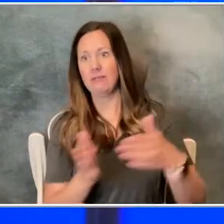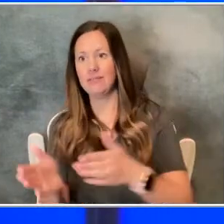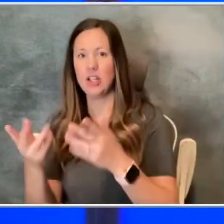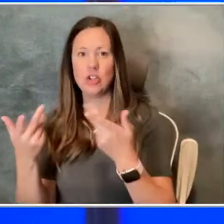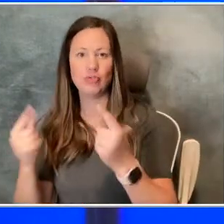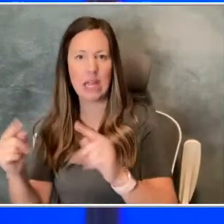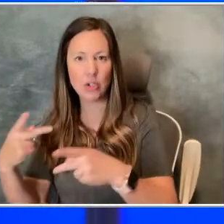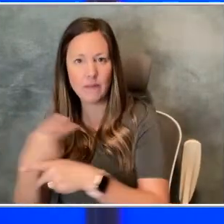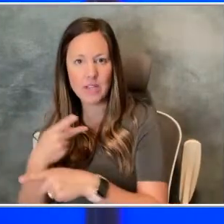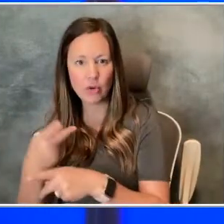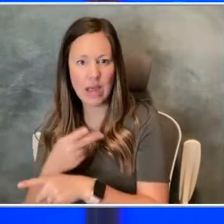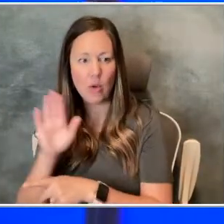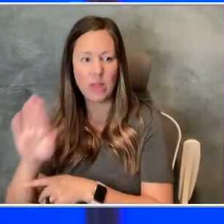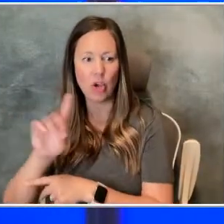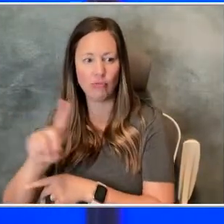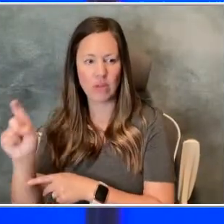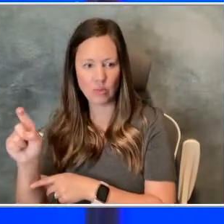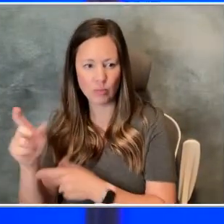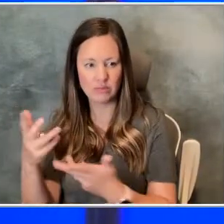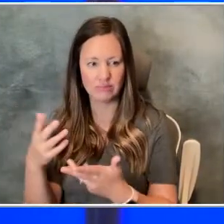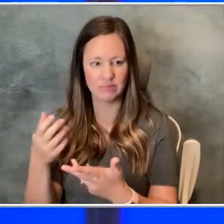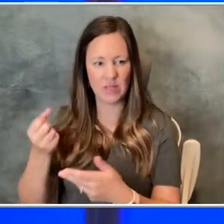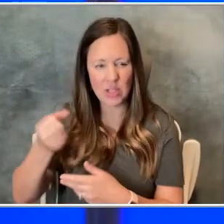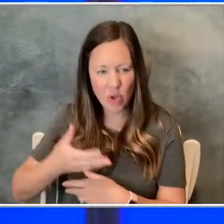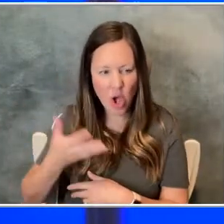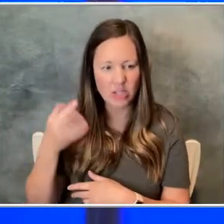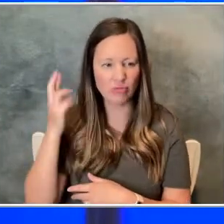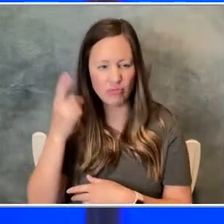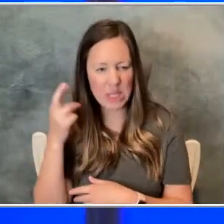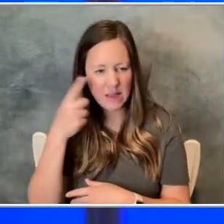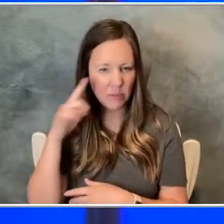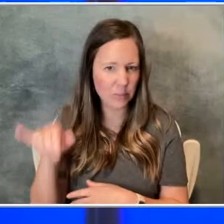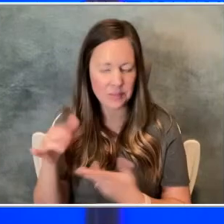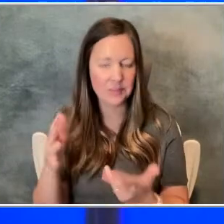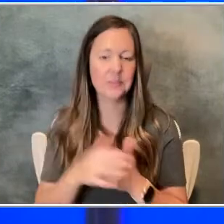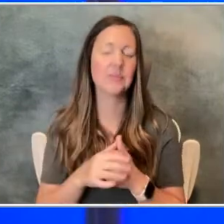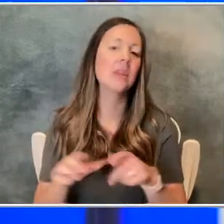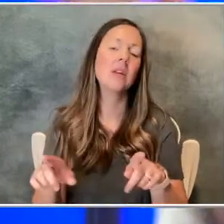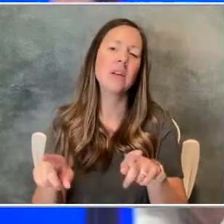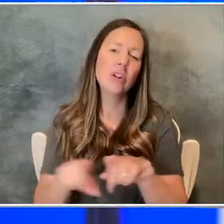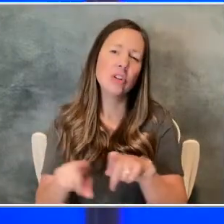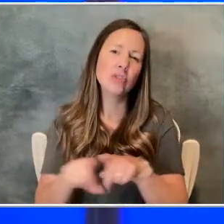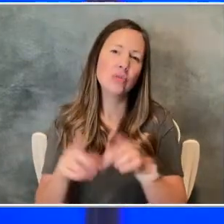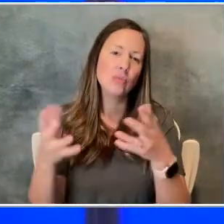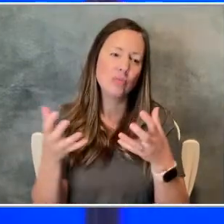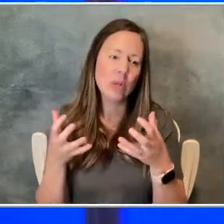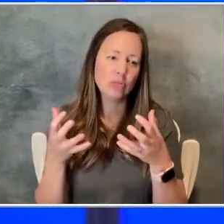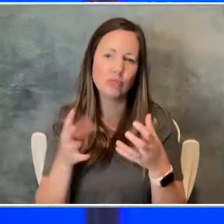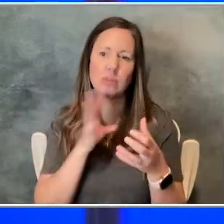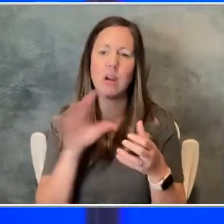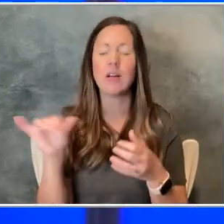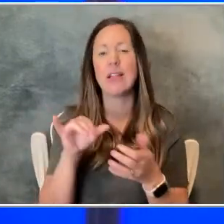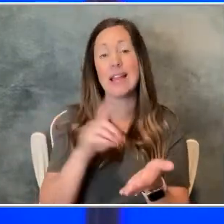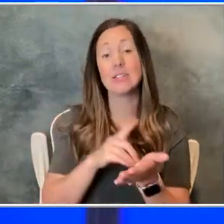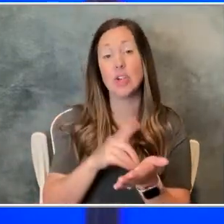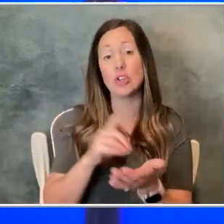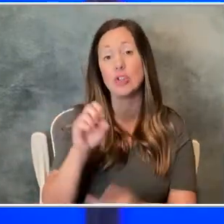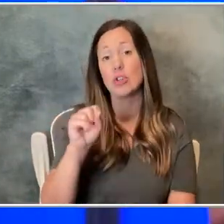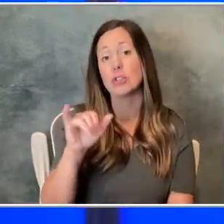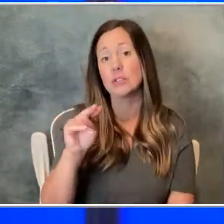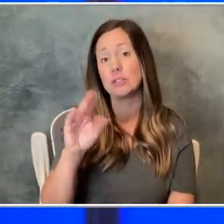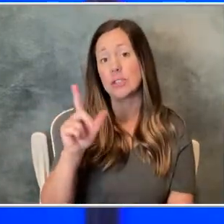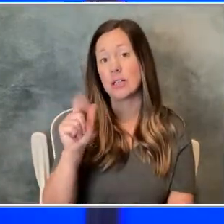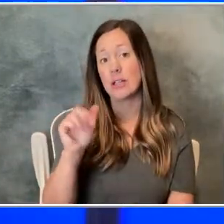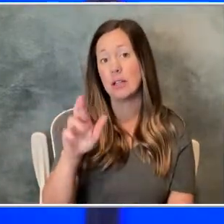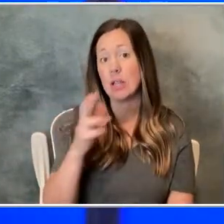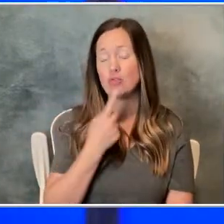to identify a cause. And then in addition to that, we want to talk, as Dr. Sinclair said, about what is